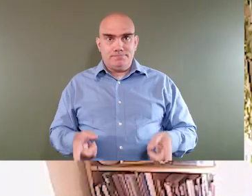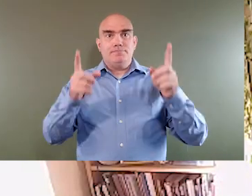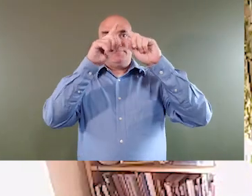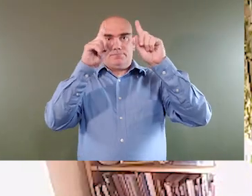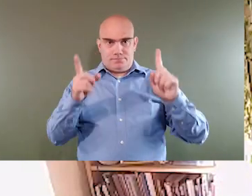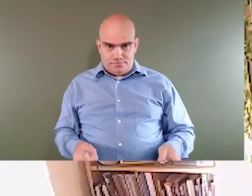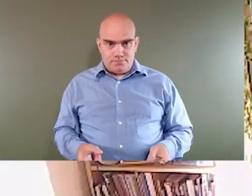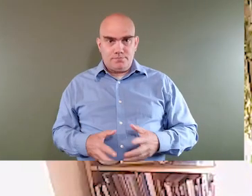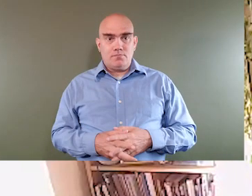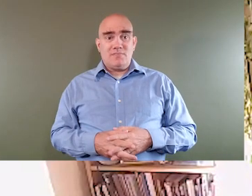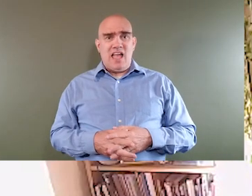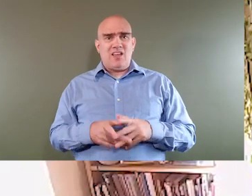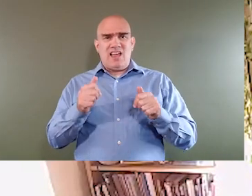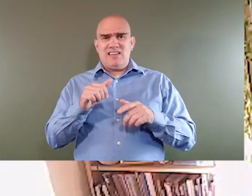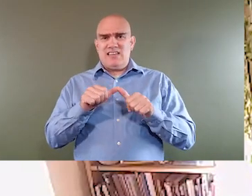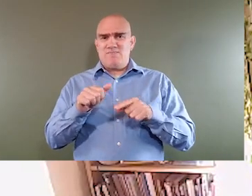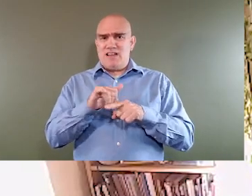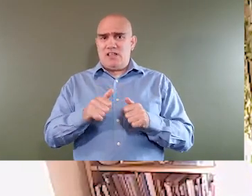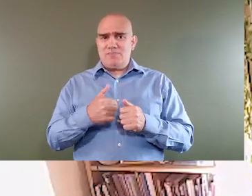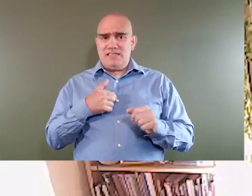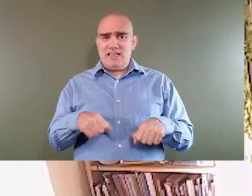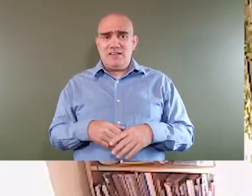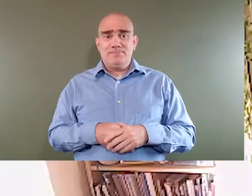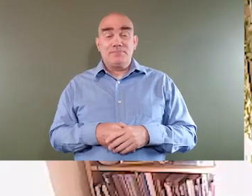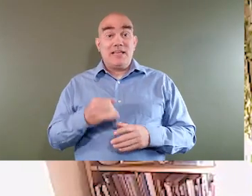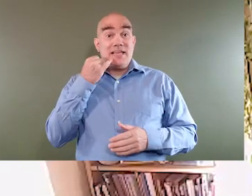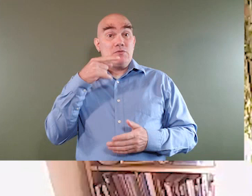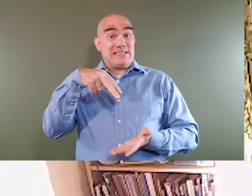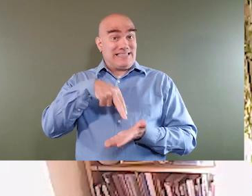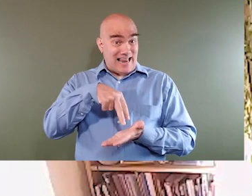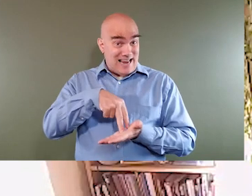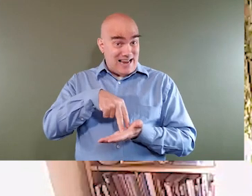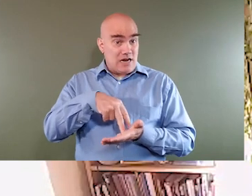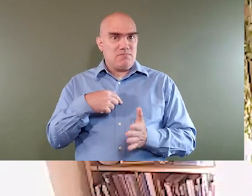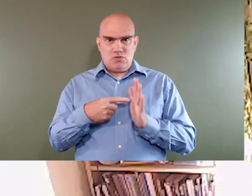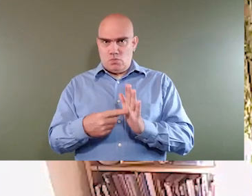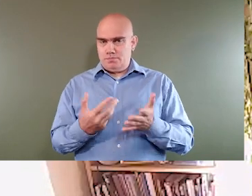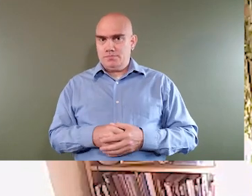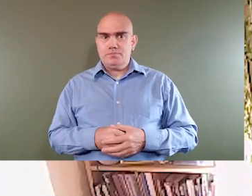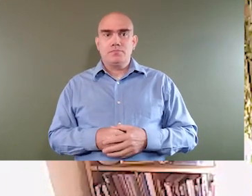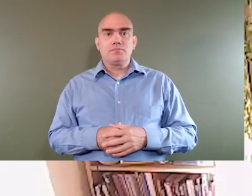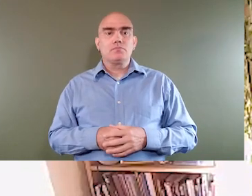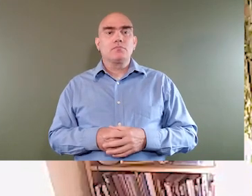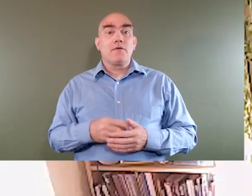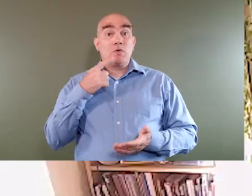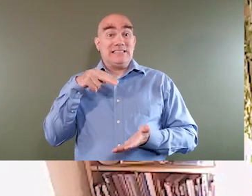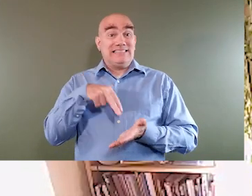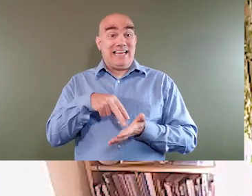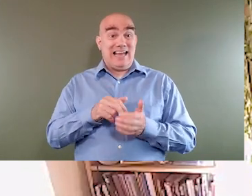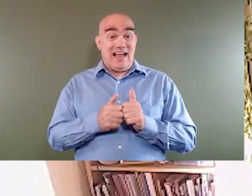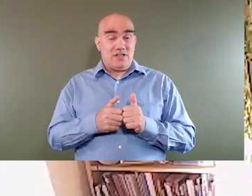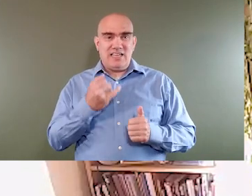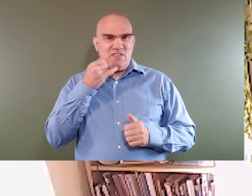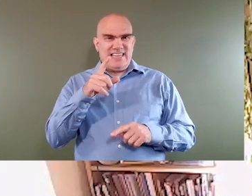Yeah, and you can keep practicing that with me. I'm just going to show you the standing variations here. For standing athletes, if you're unable to get